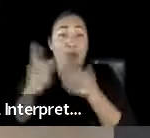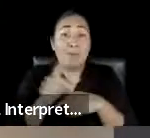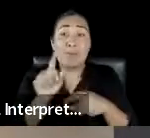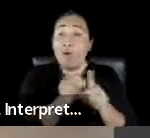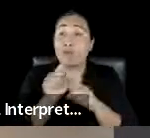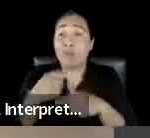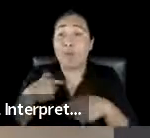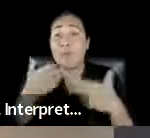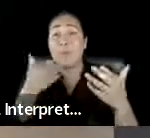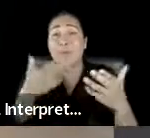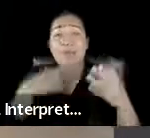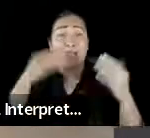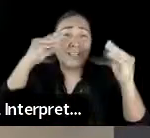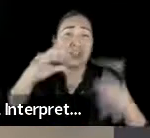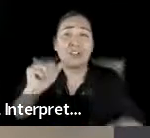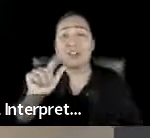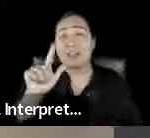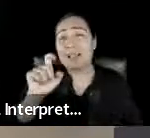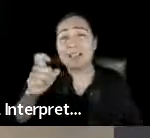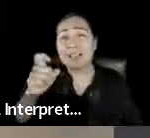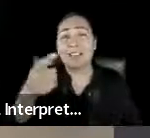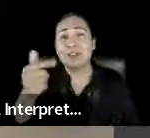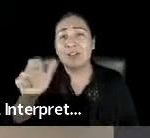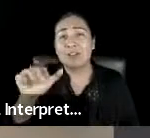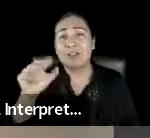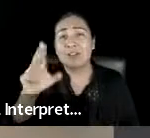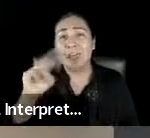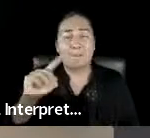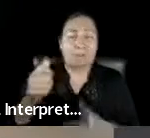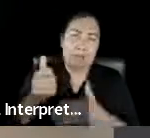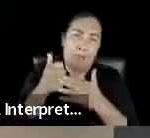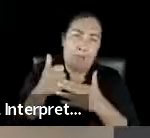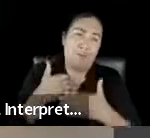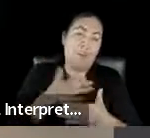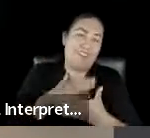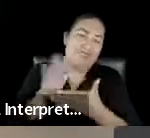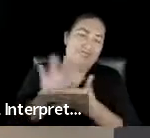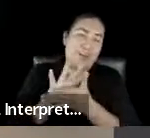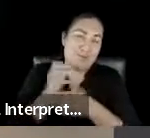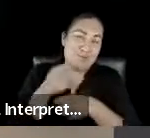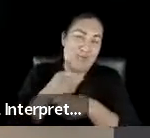Alex Graham, for being such a big help with my film.